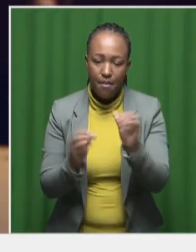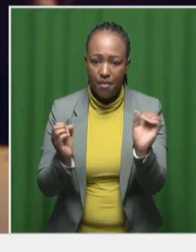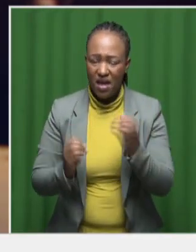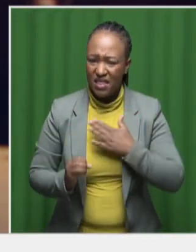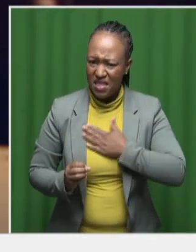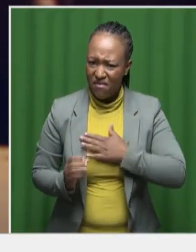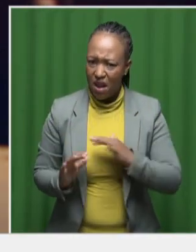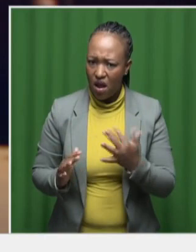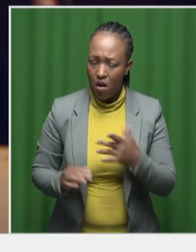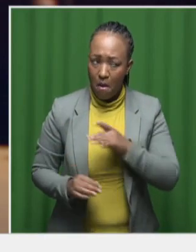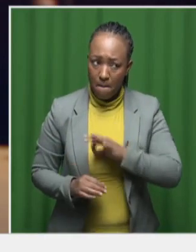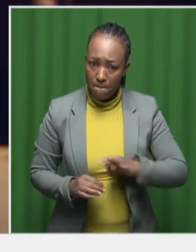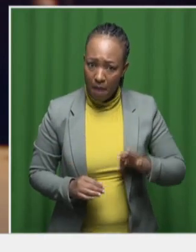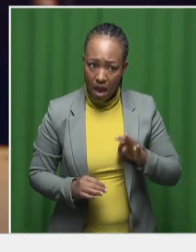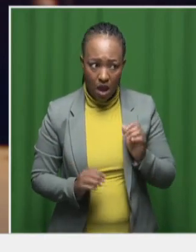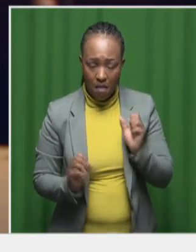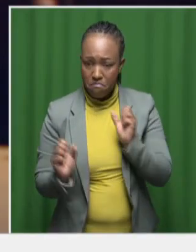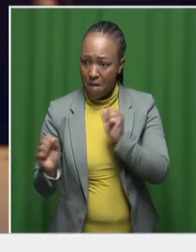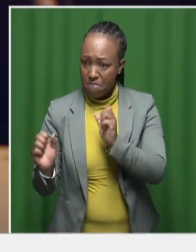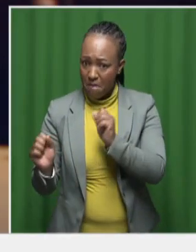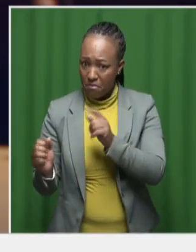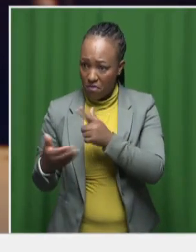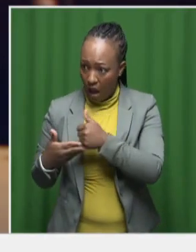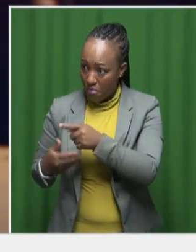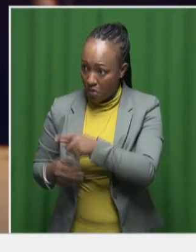what the mayor has just said. Has it helped you in any way?